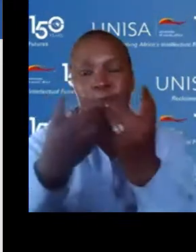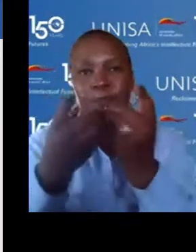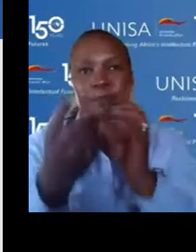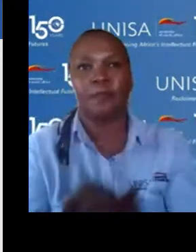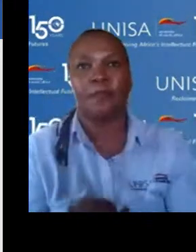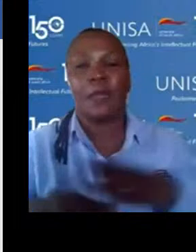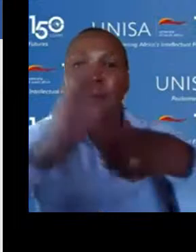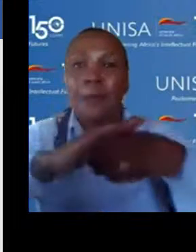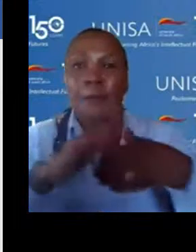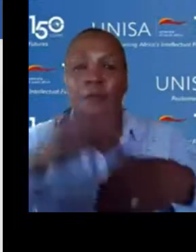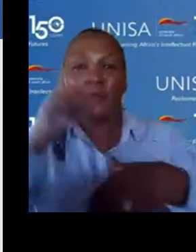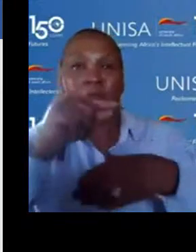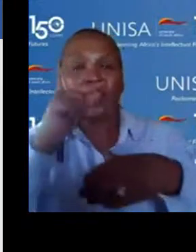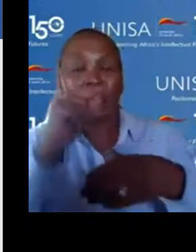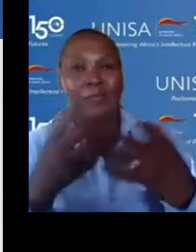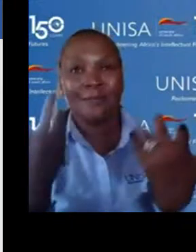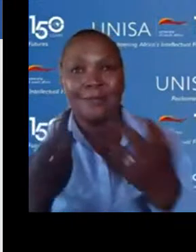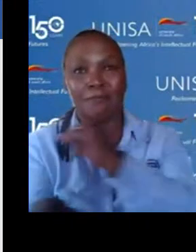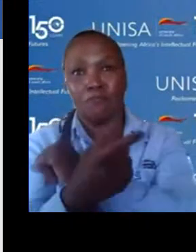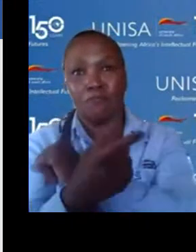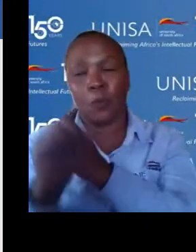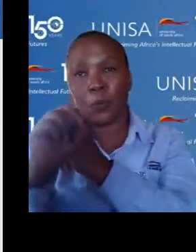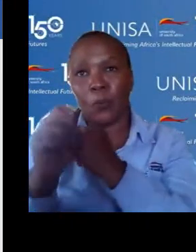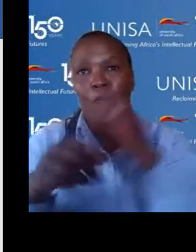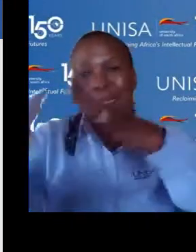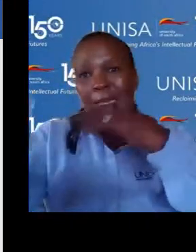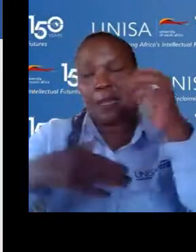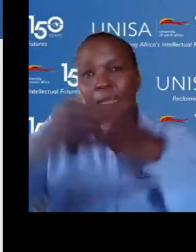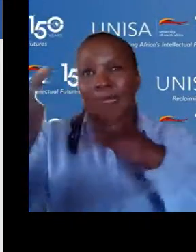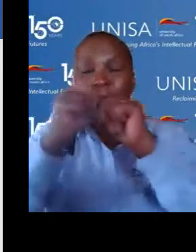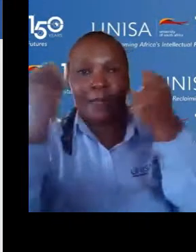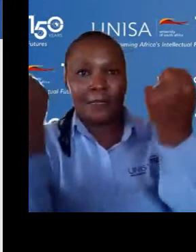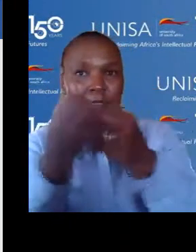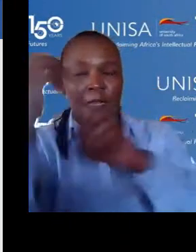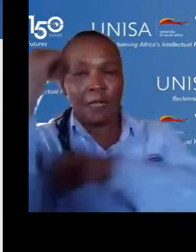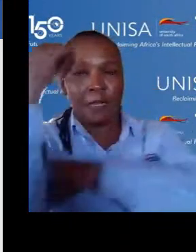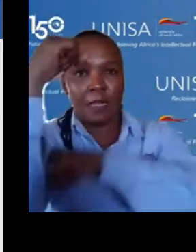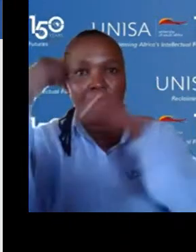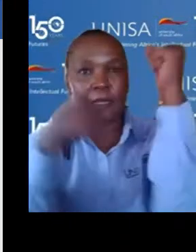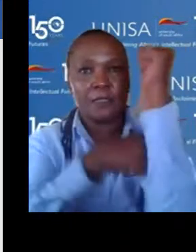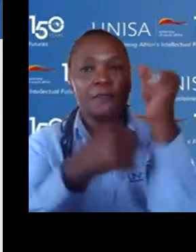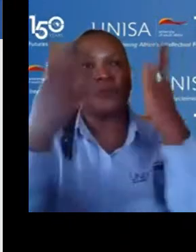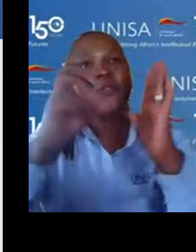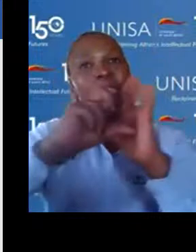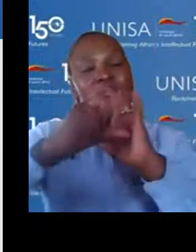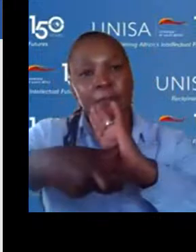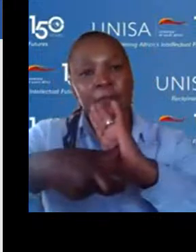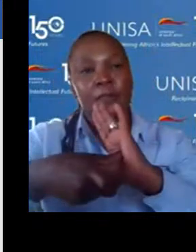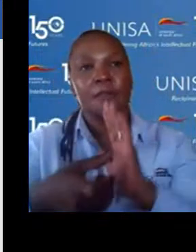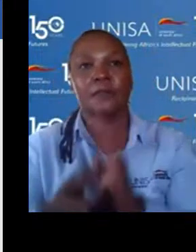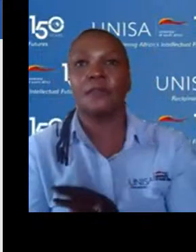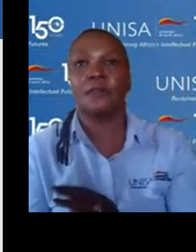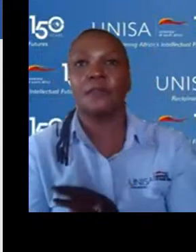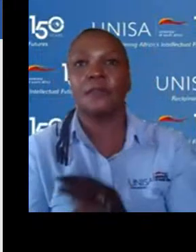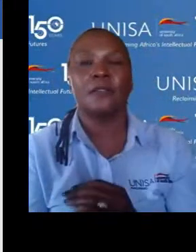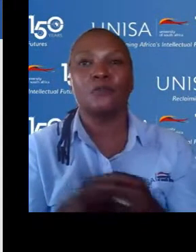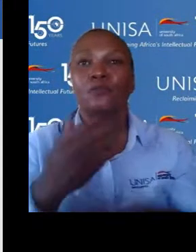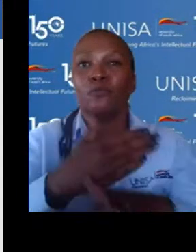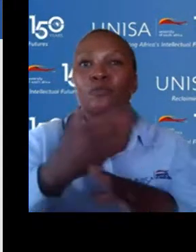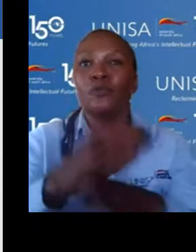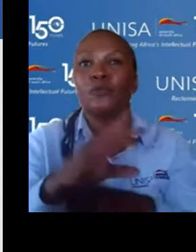the conference was to establish a national structure of students with disabilities to deal with